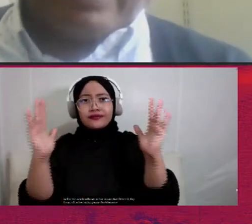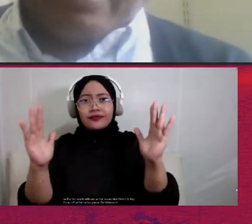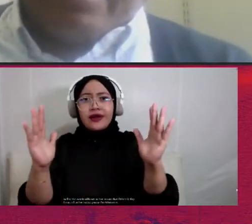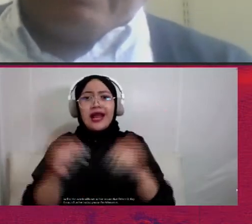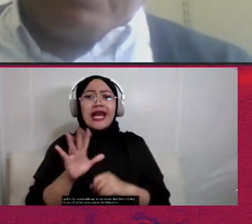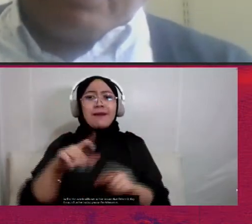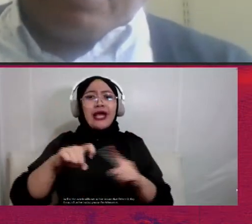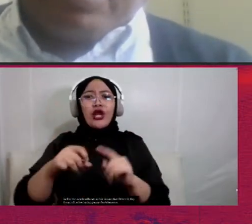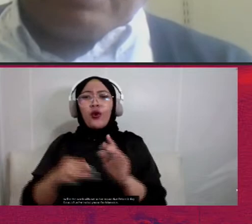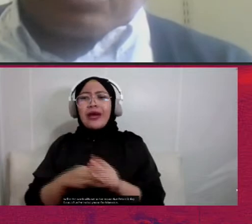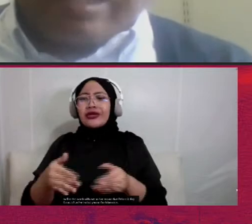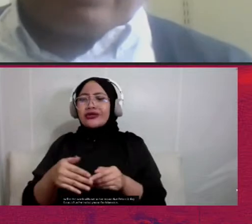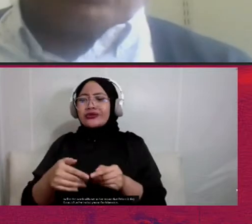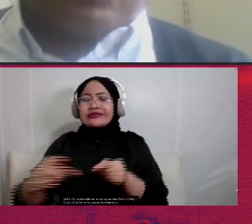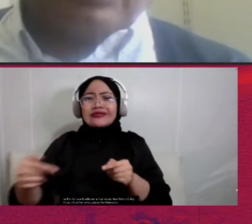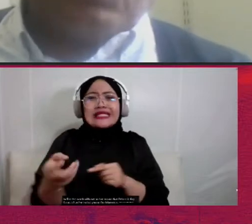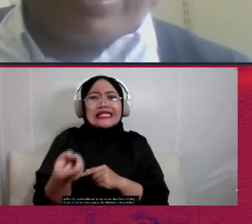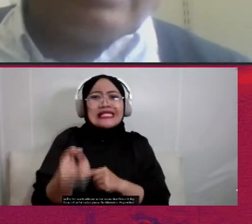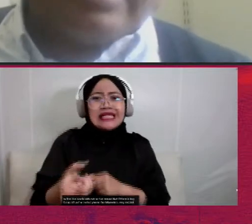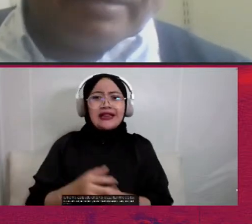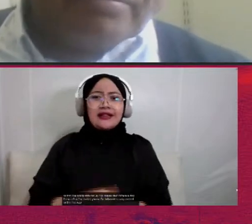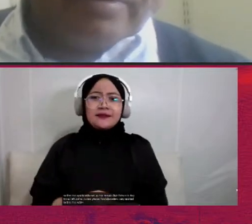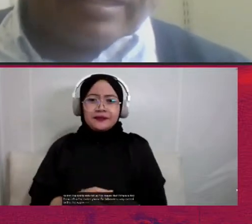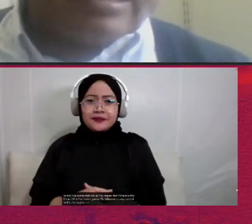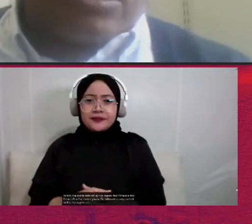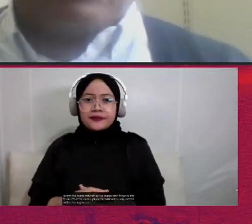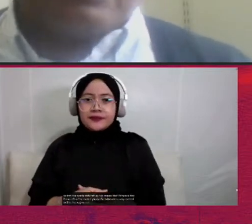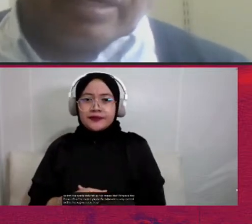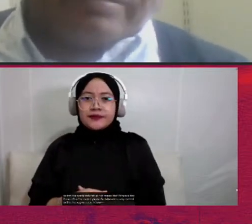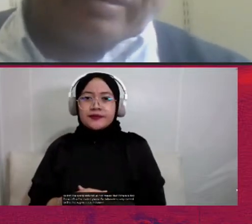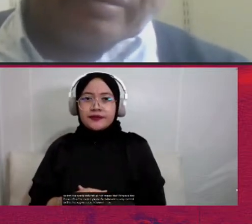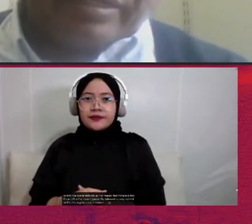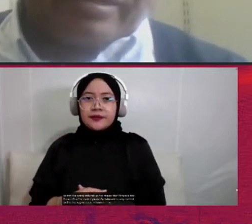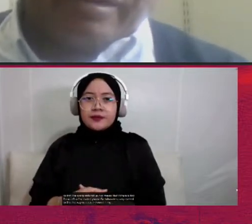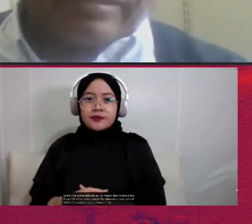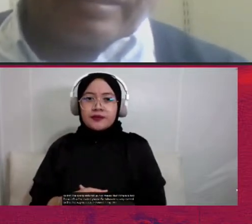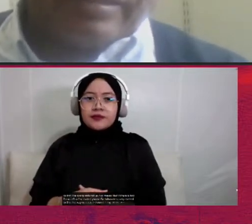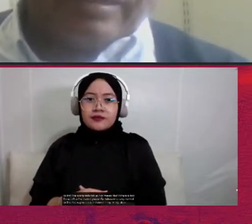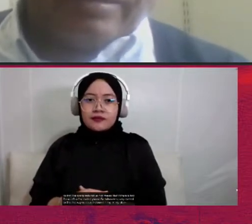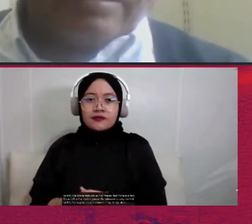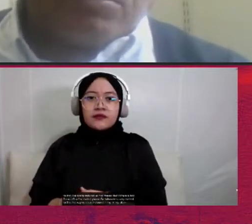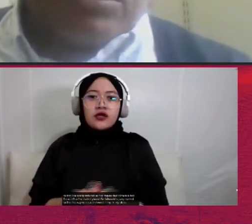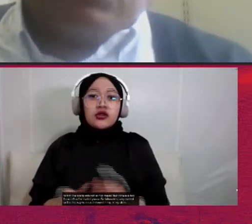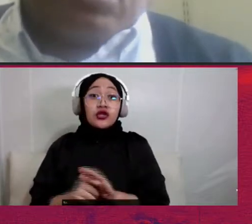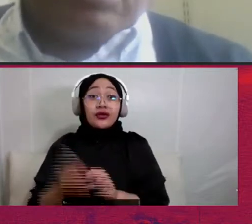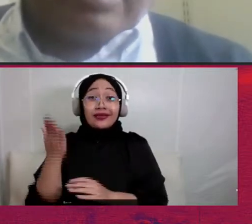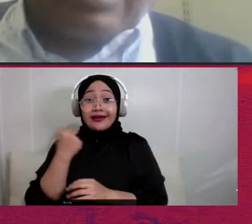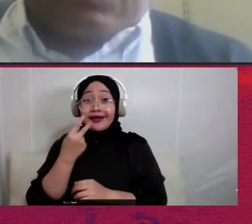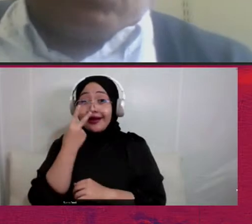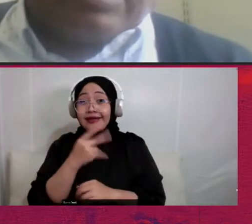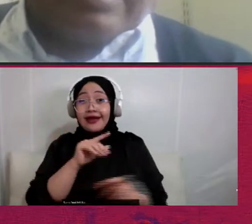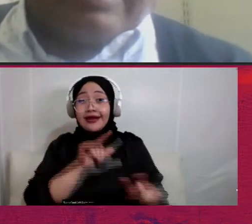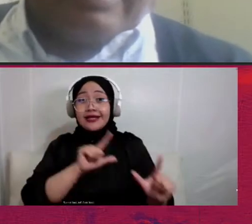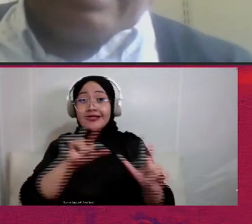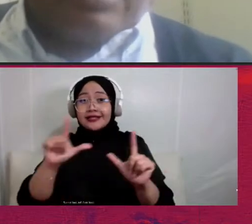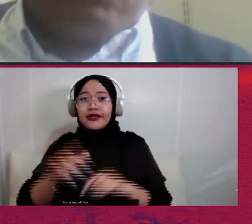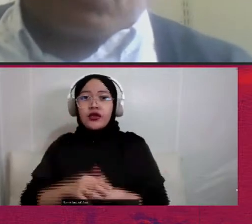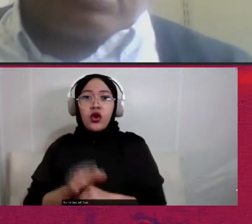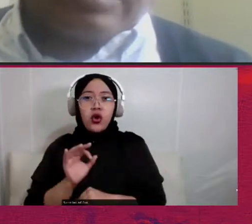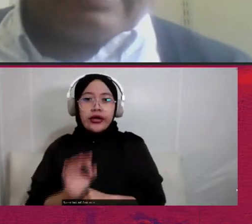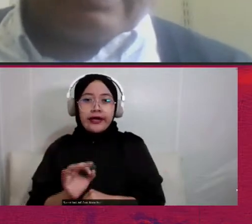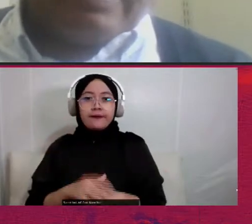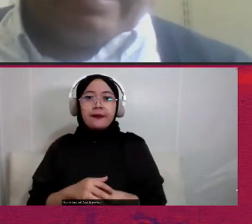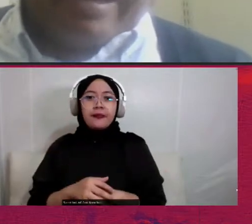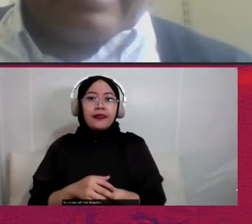kilometers, they will struggle to find the wild yam, as I showed in my slides. So no food, less food,